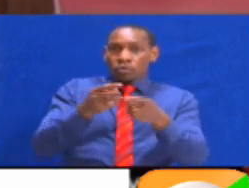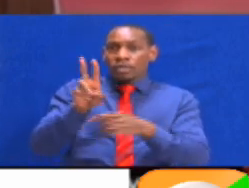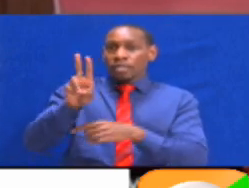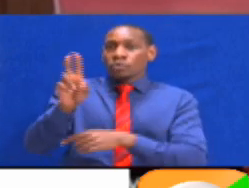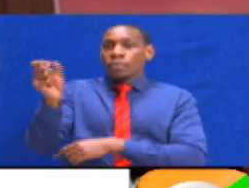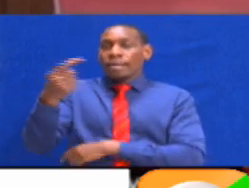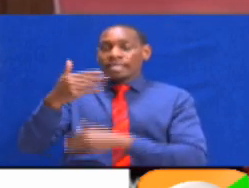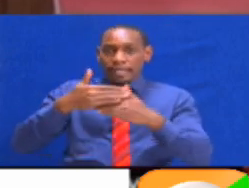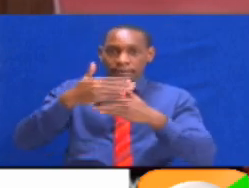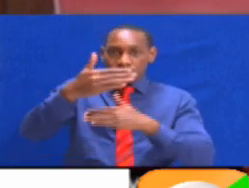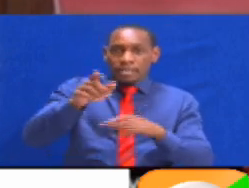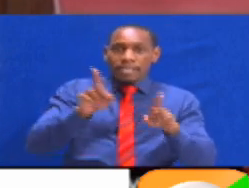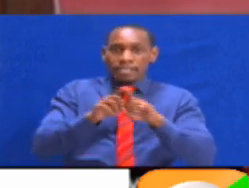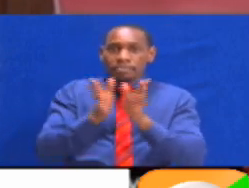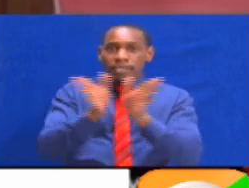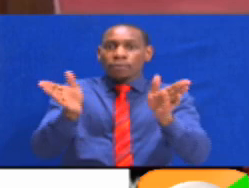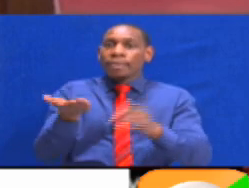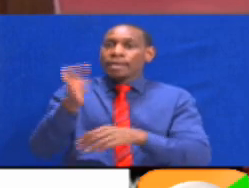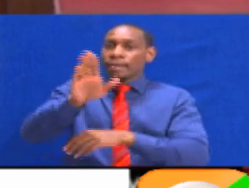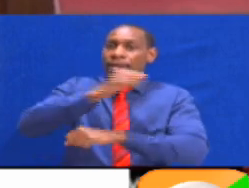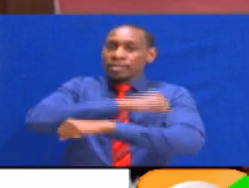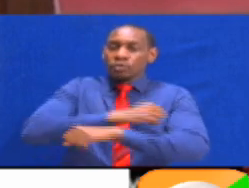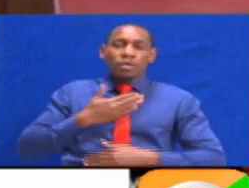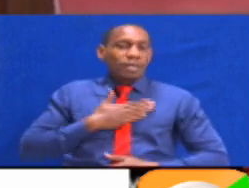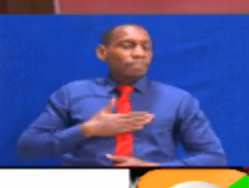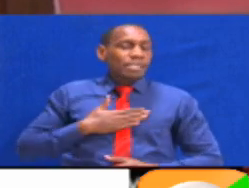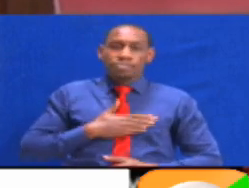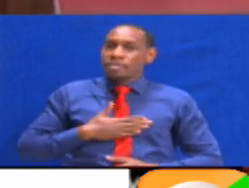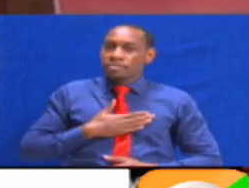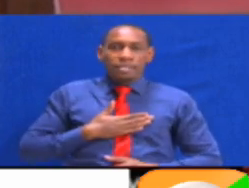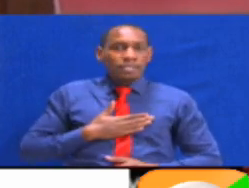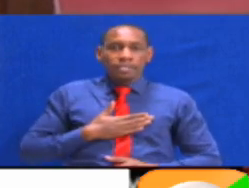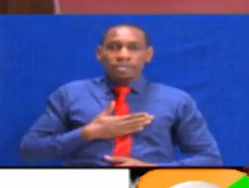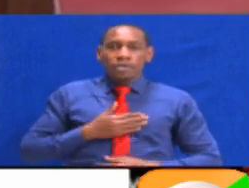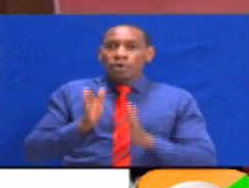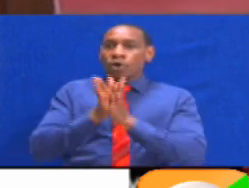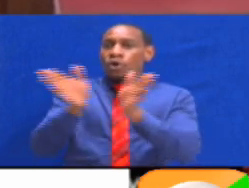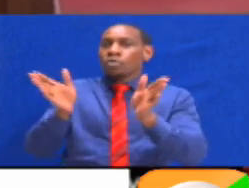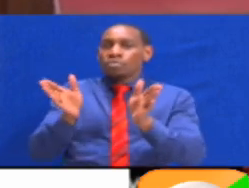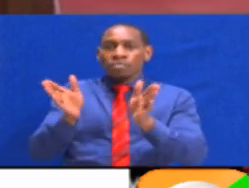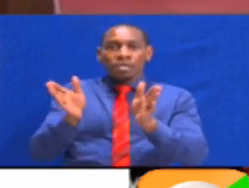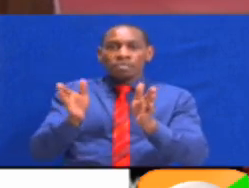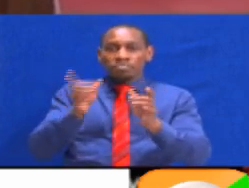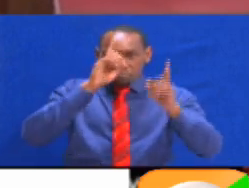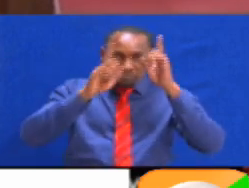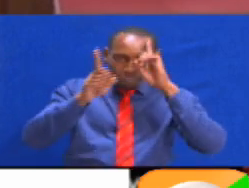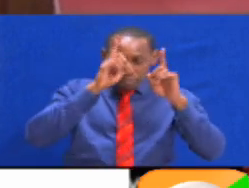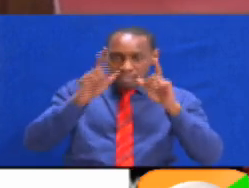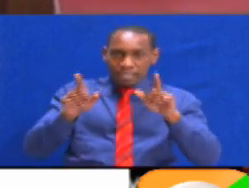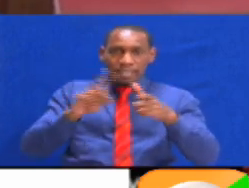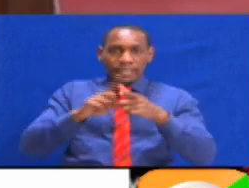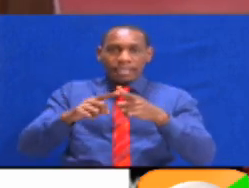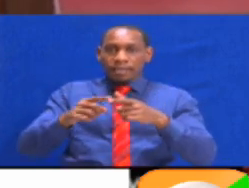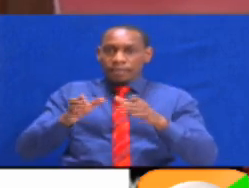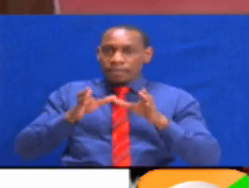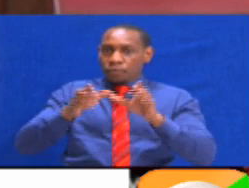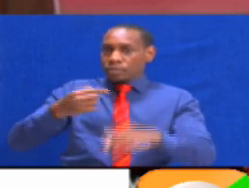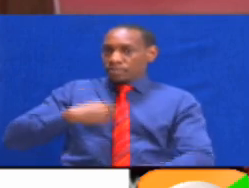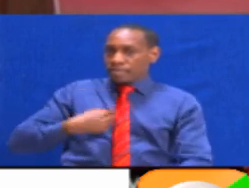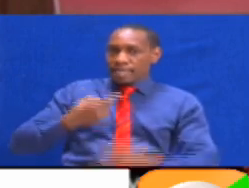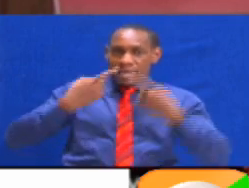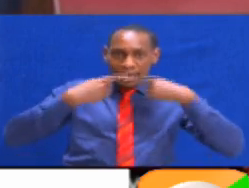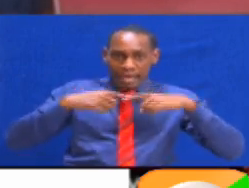2 months and we open and go to school. So please don't open a metal pipe and force me to